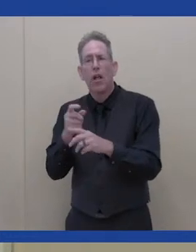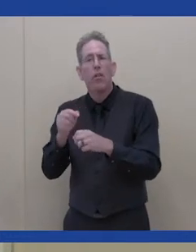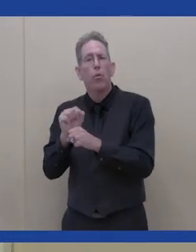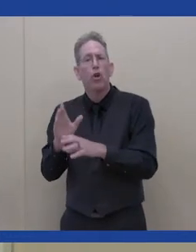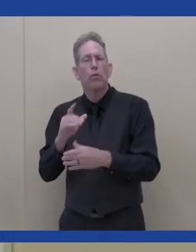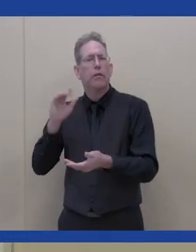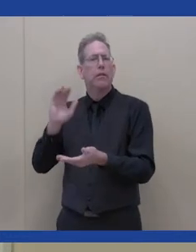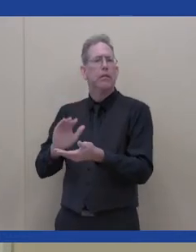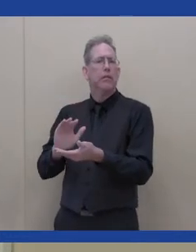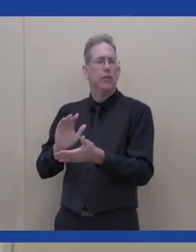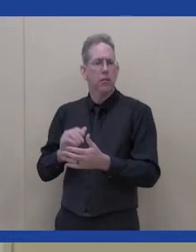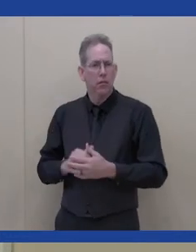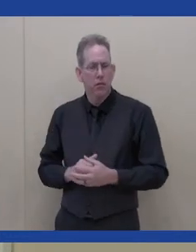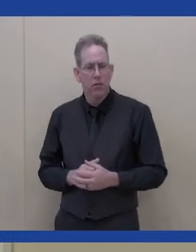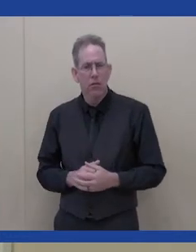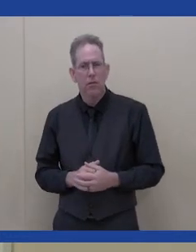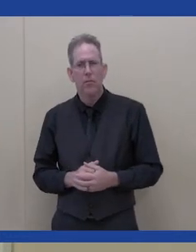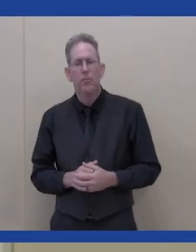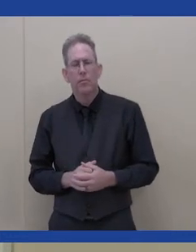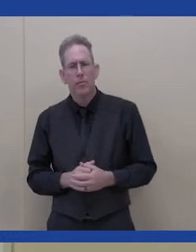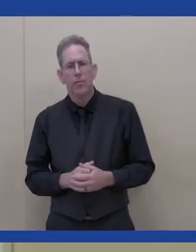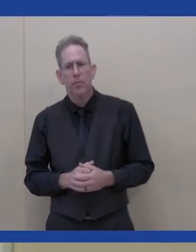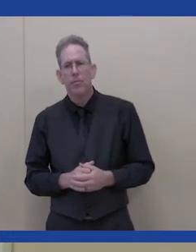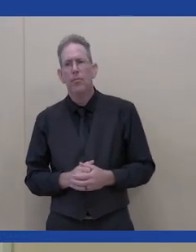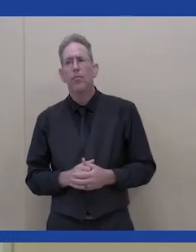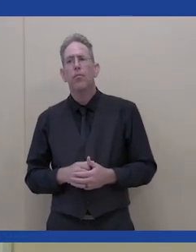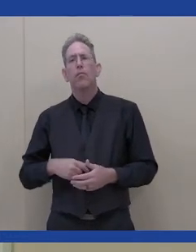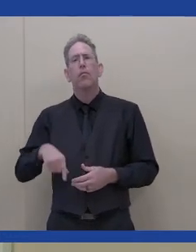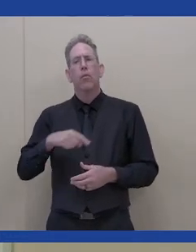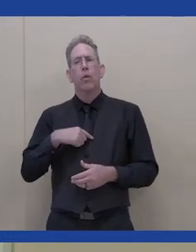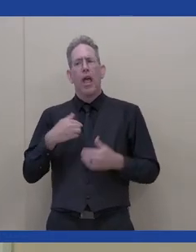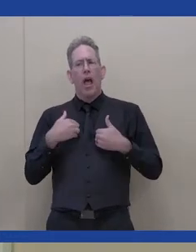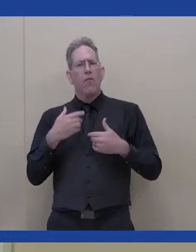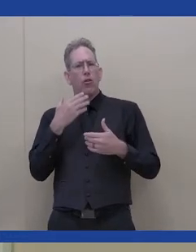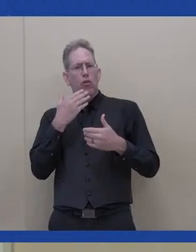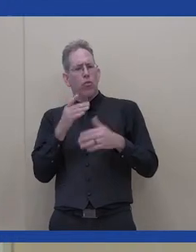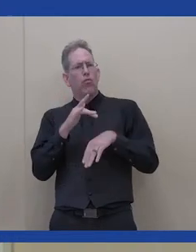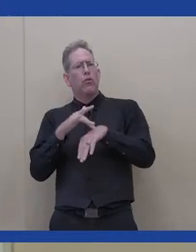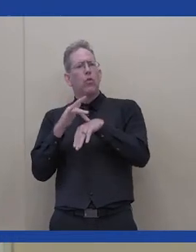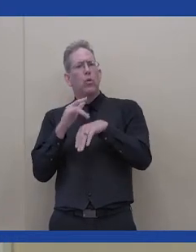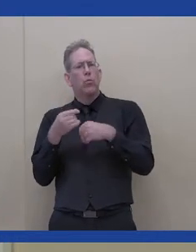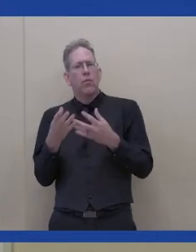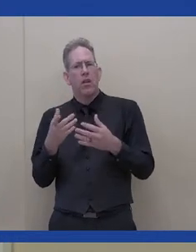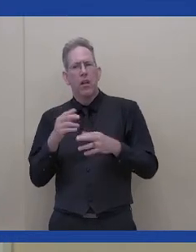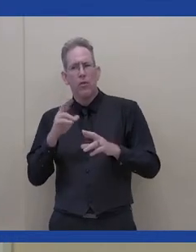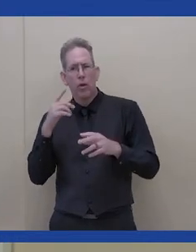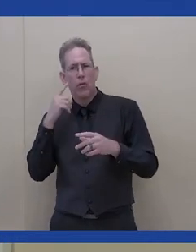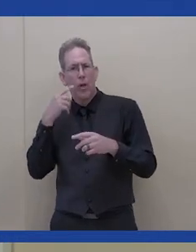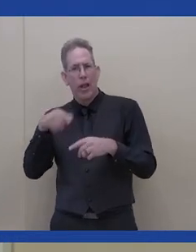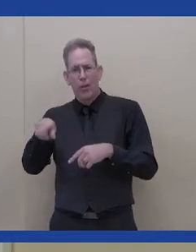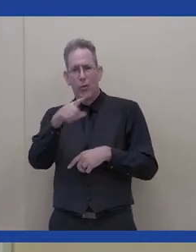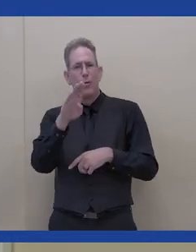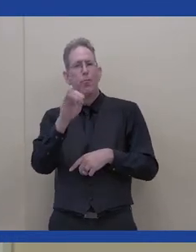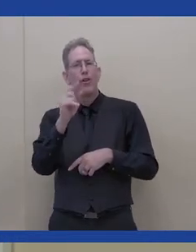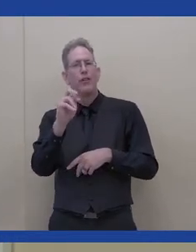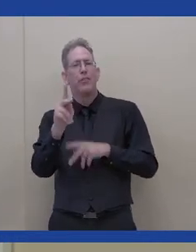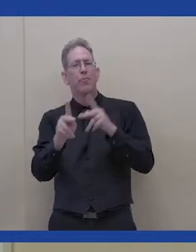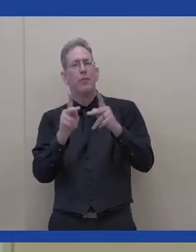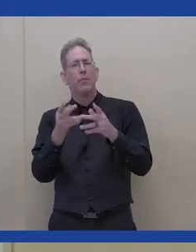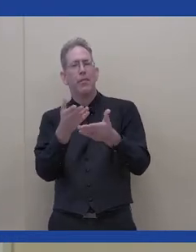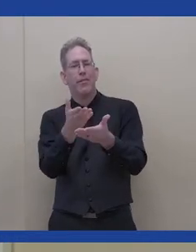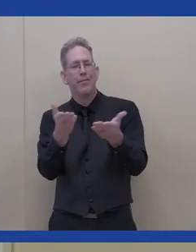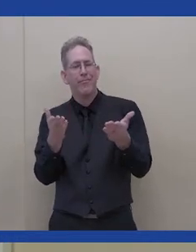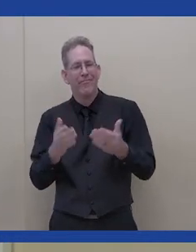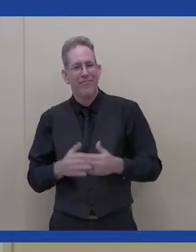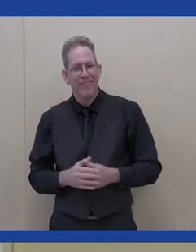help us move forward through this moment with the values that we share as Burlingtonians, including the lessons provided by an ongoing